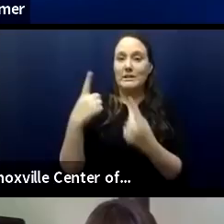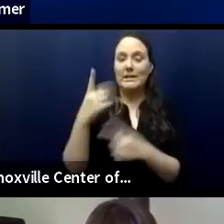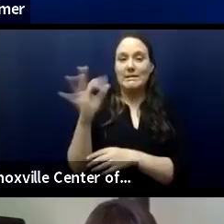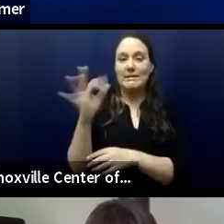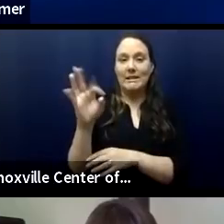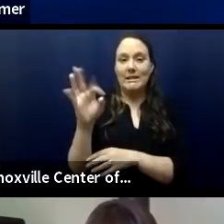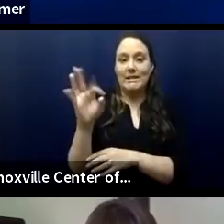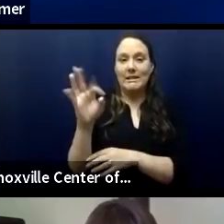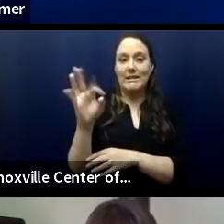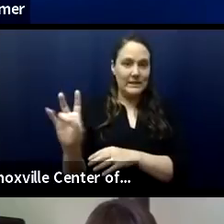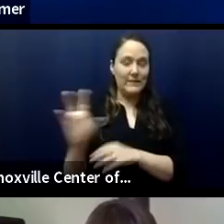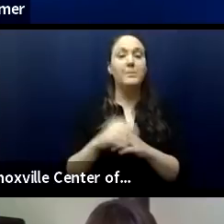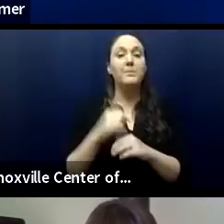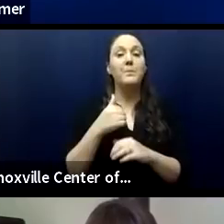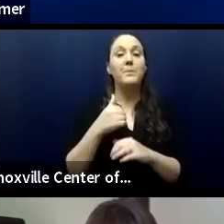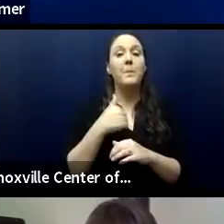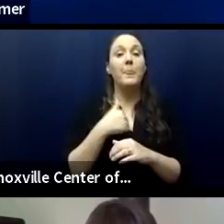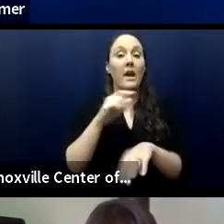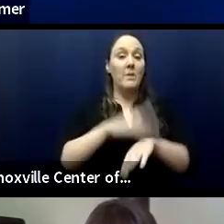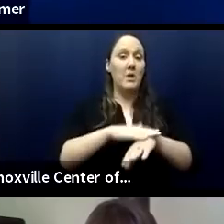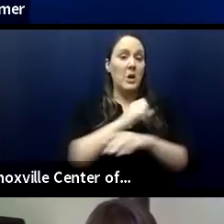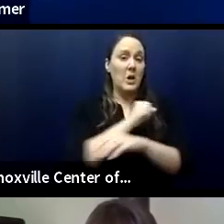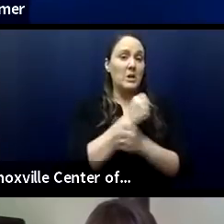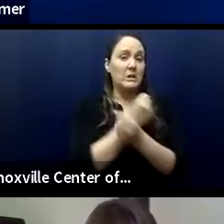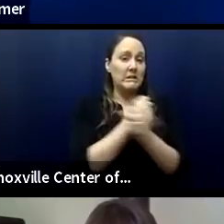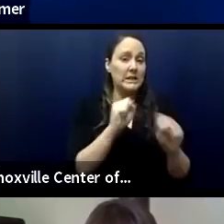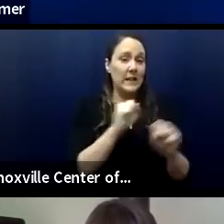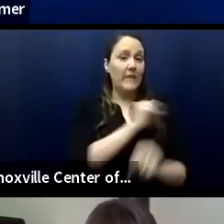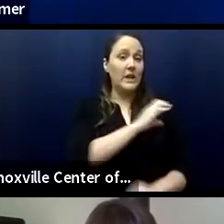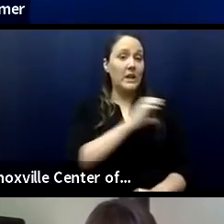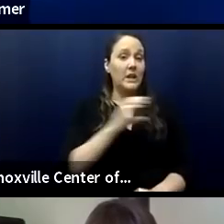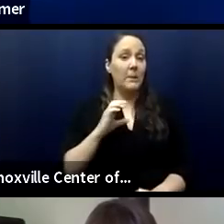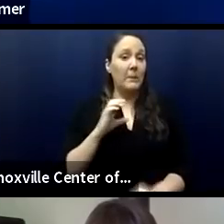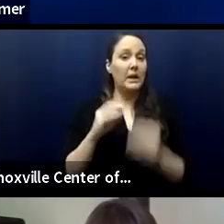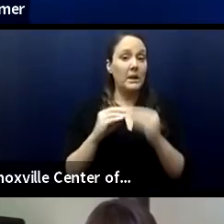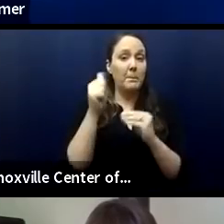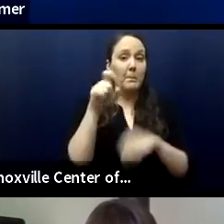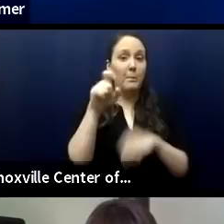I've been on safety committees for most of that time.